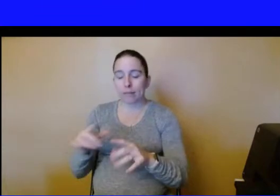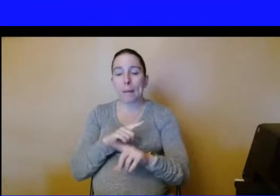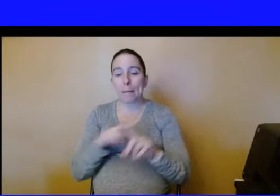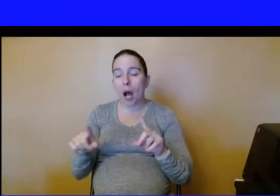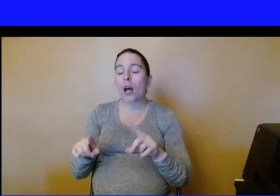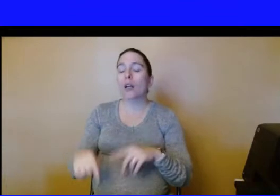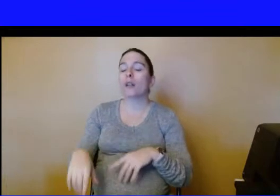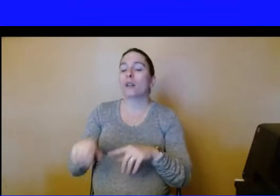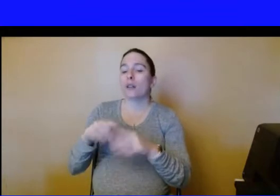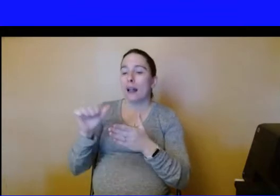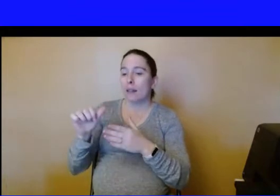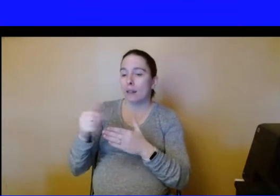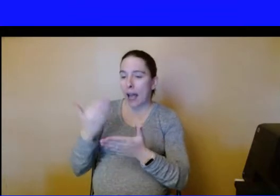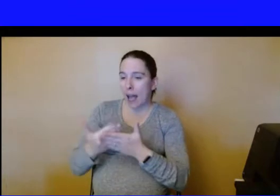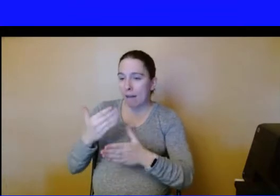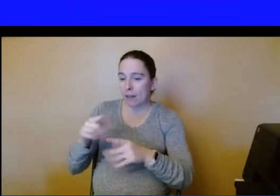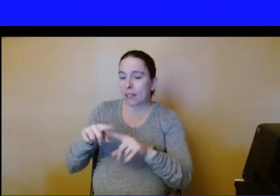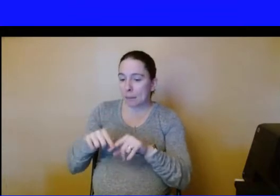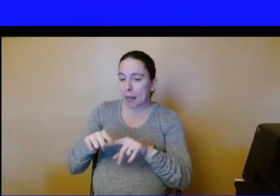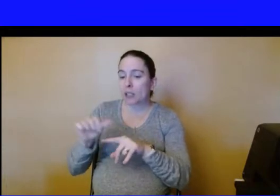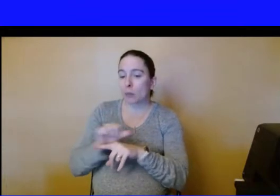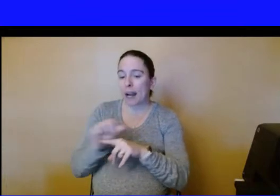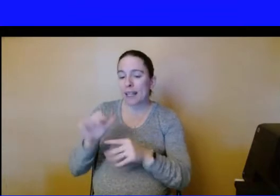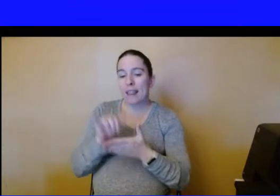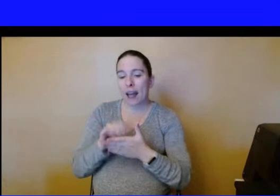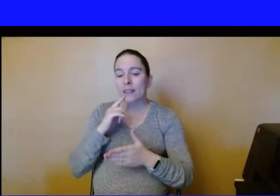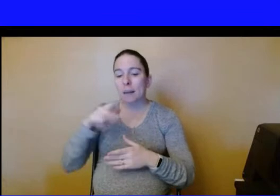400 patients each year for 5 years, correct.